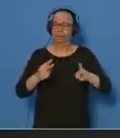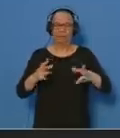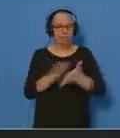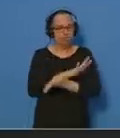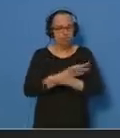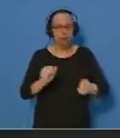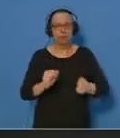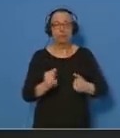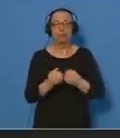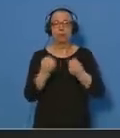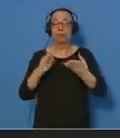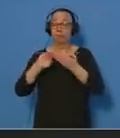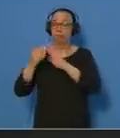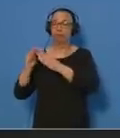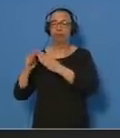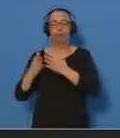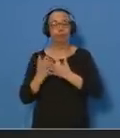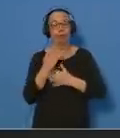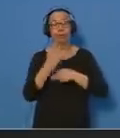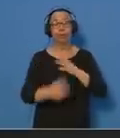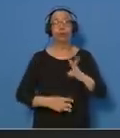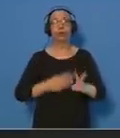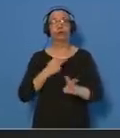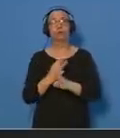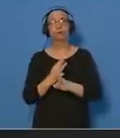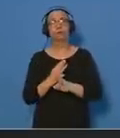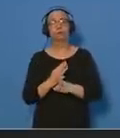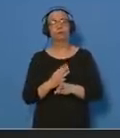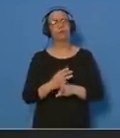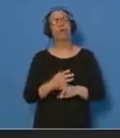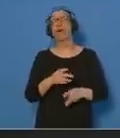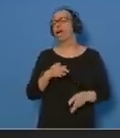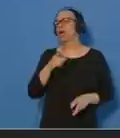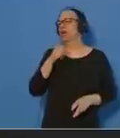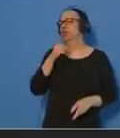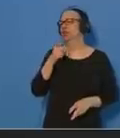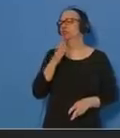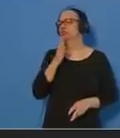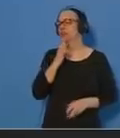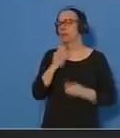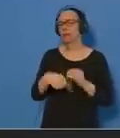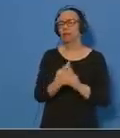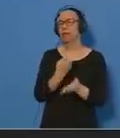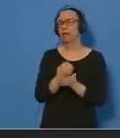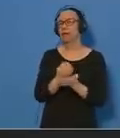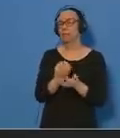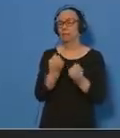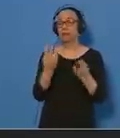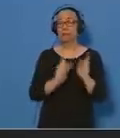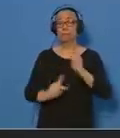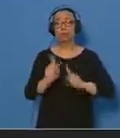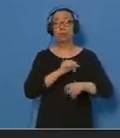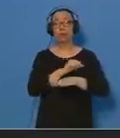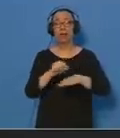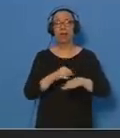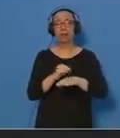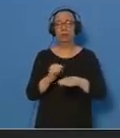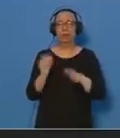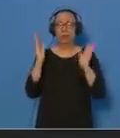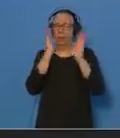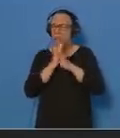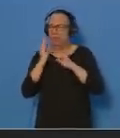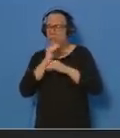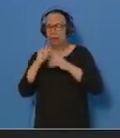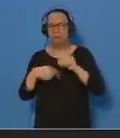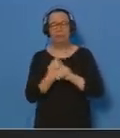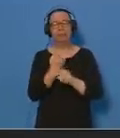many communities around the world. Now, you did mention the economy. There are a lot of people in the island who are very concerned about the economy and how Bermuda